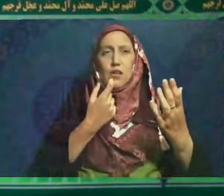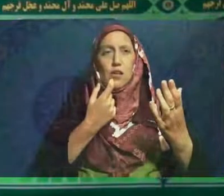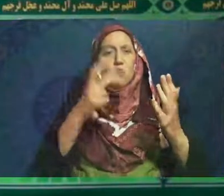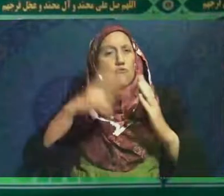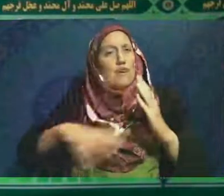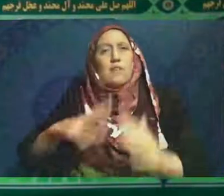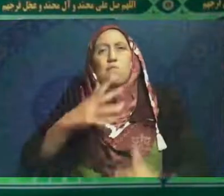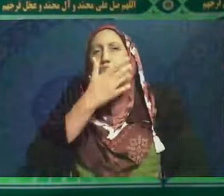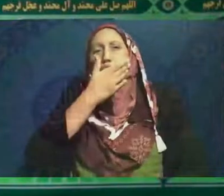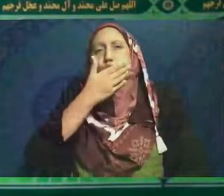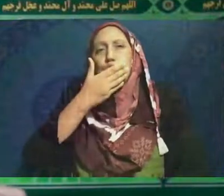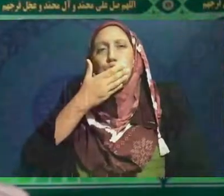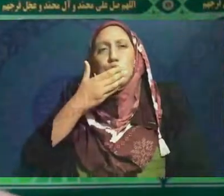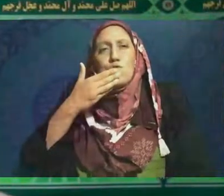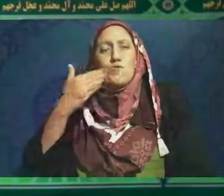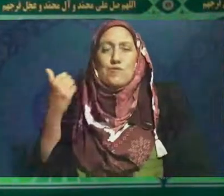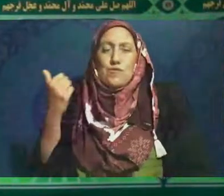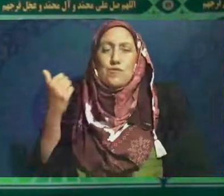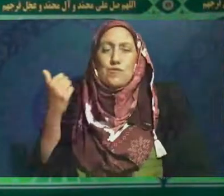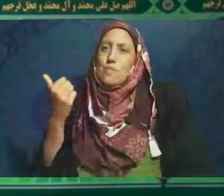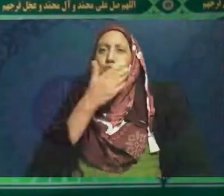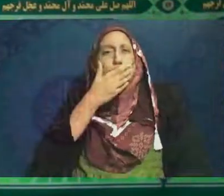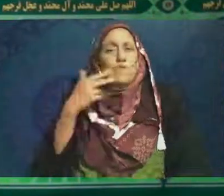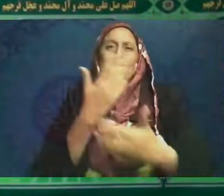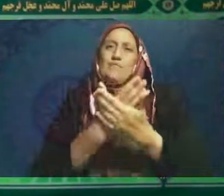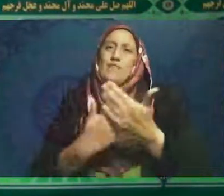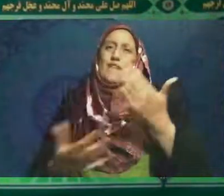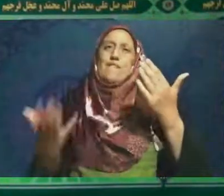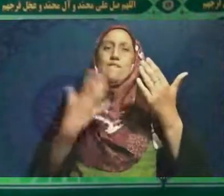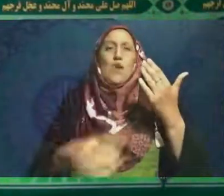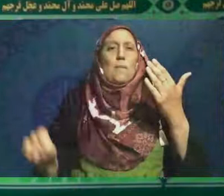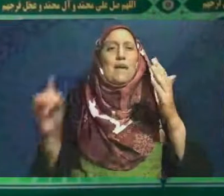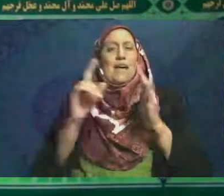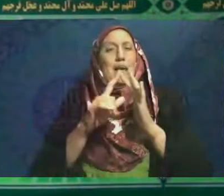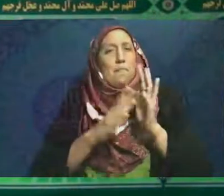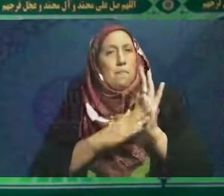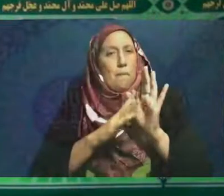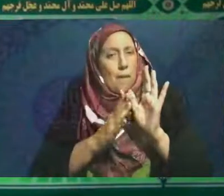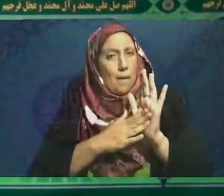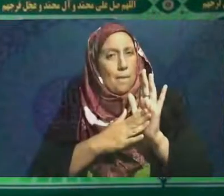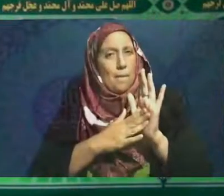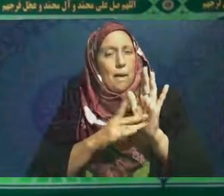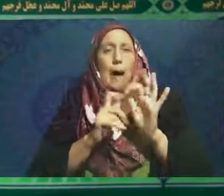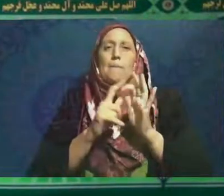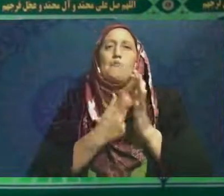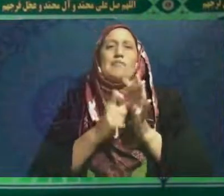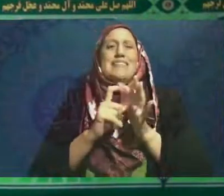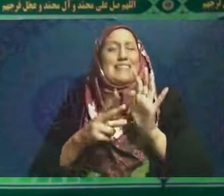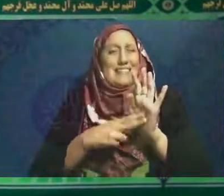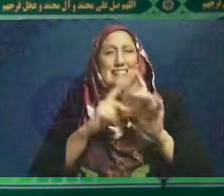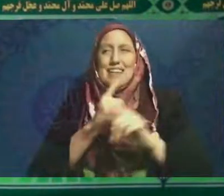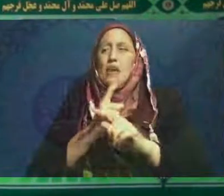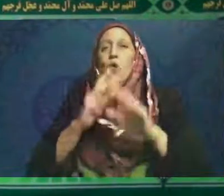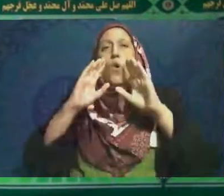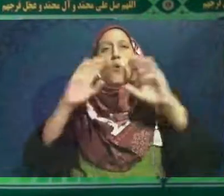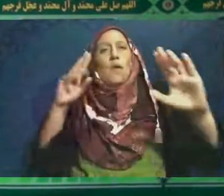See how Imam Zainul Abidin alayhi salam is educating us that the Holy Prophet's lifestyle throughout his life